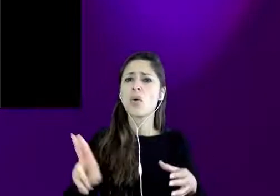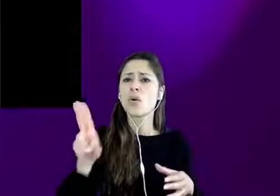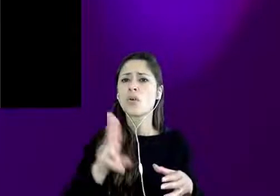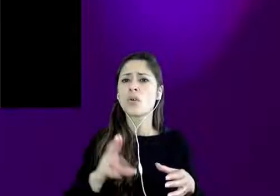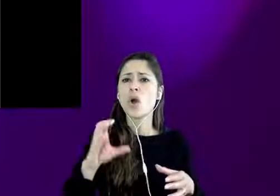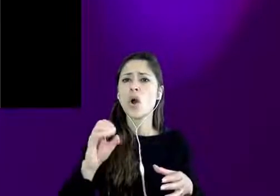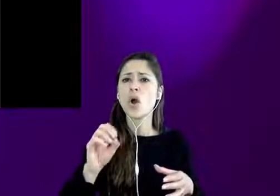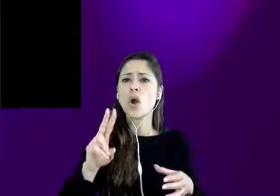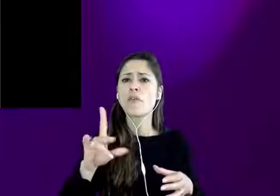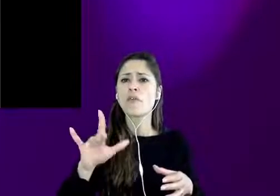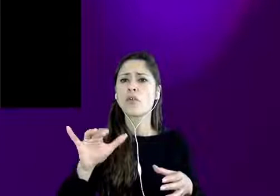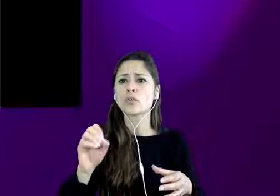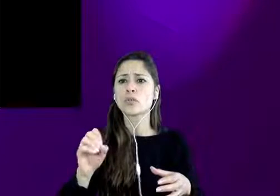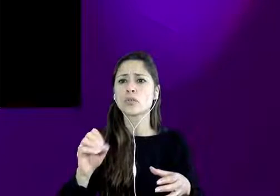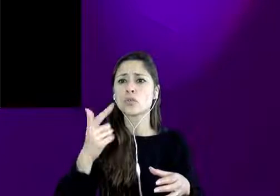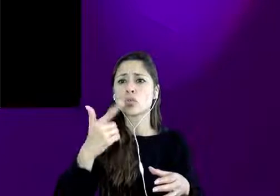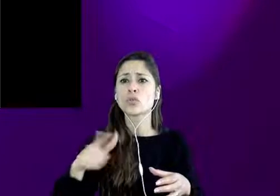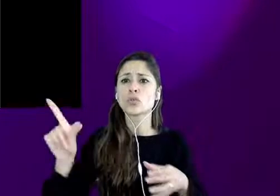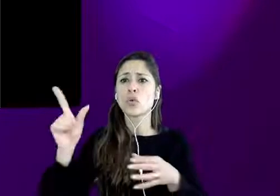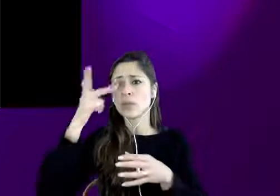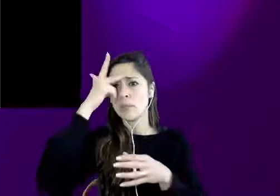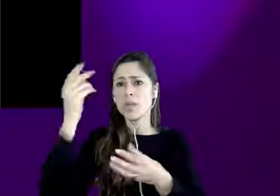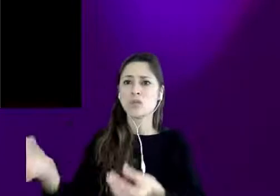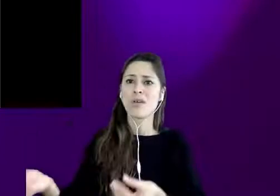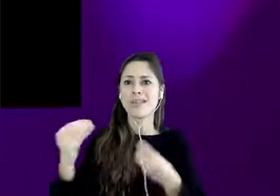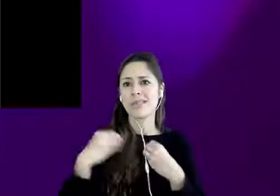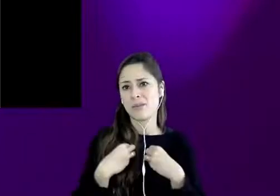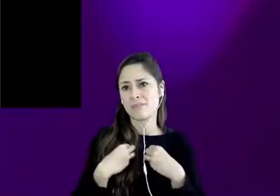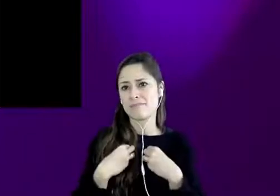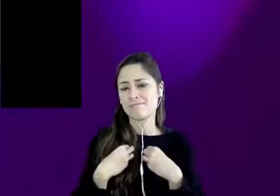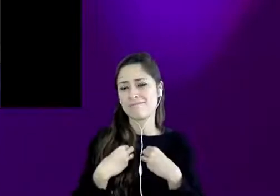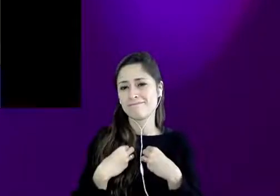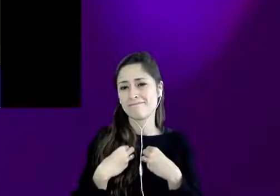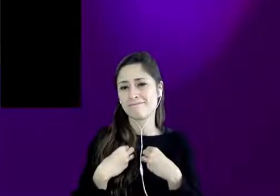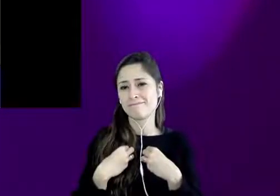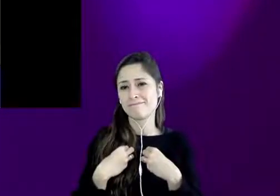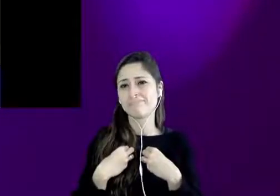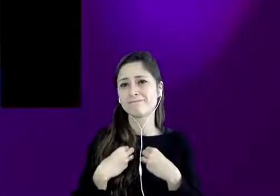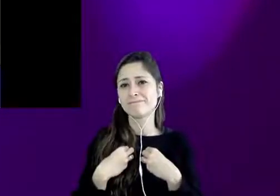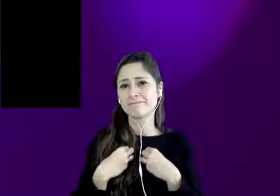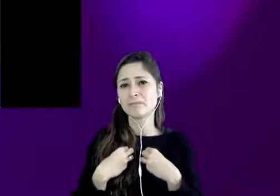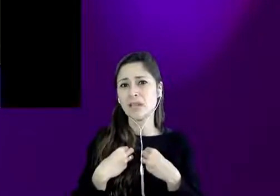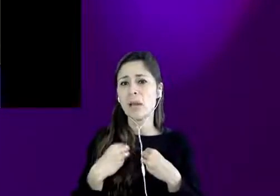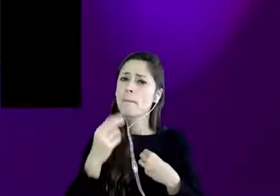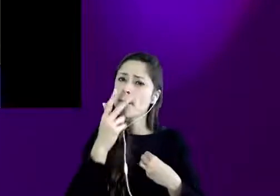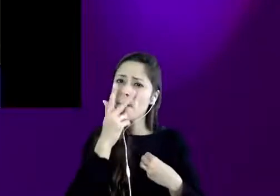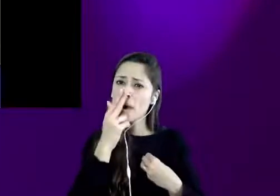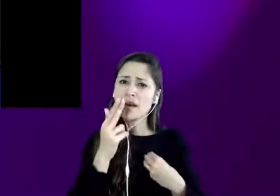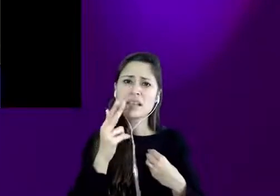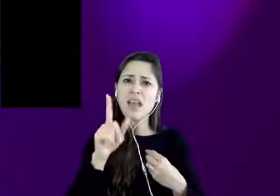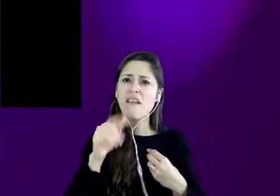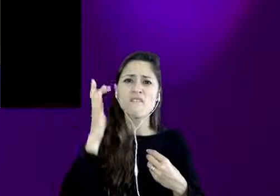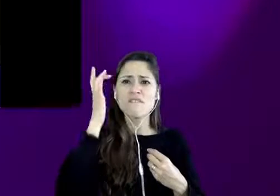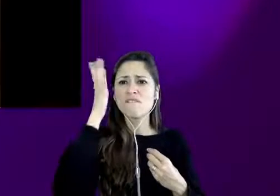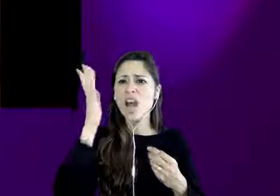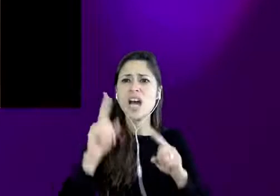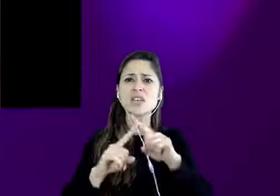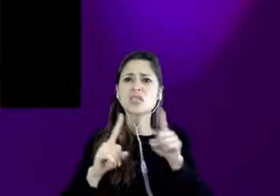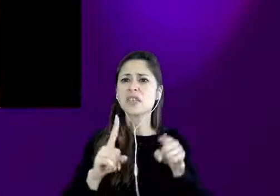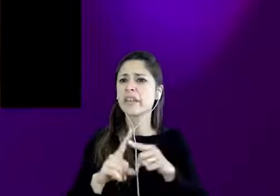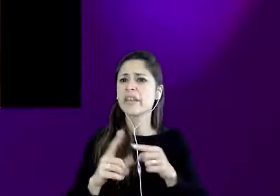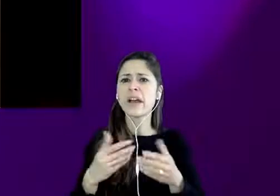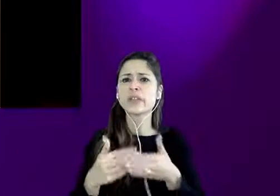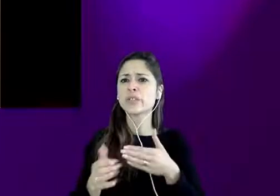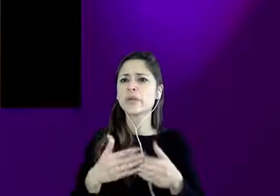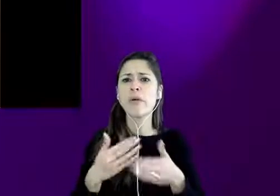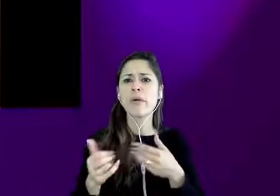infertility clinic, and you can have a baby at any age. So what are the options? Let's go over those. Elective egg freezing, in other